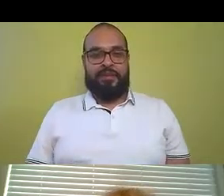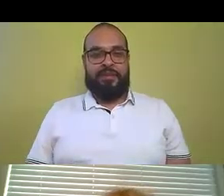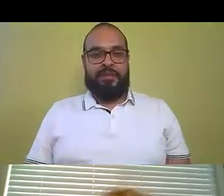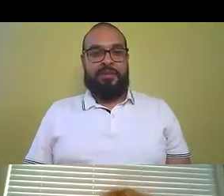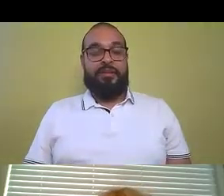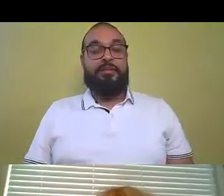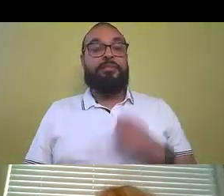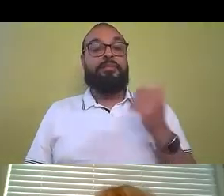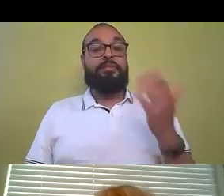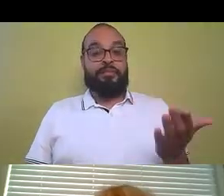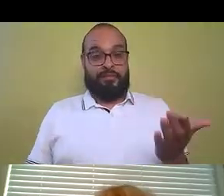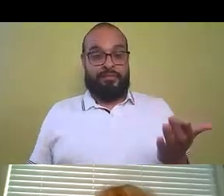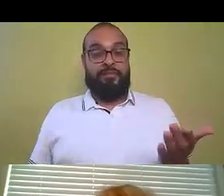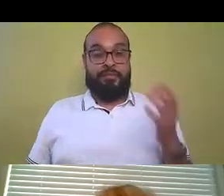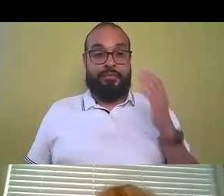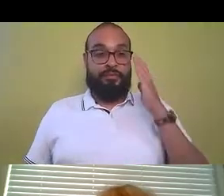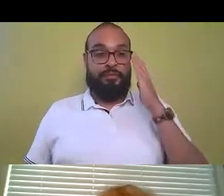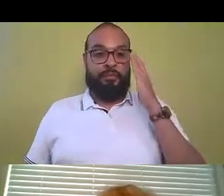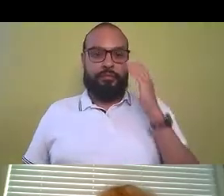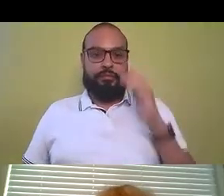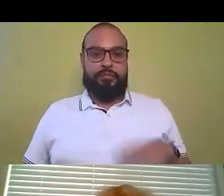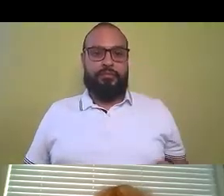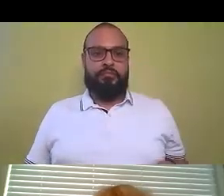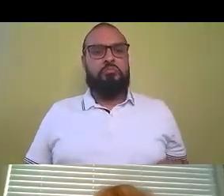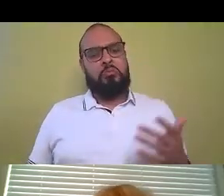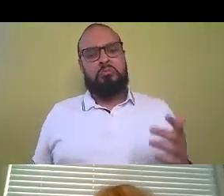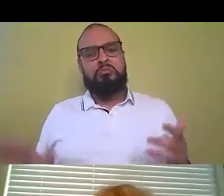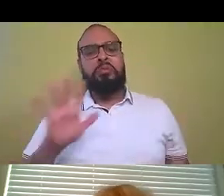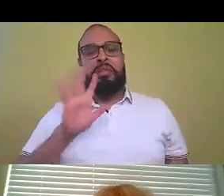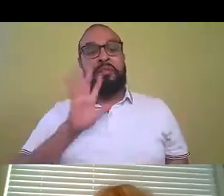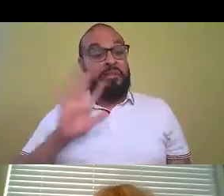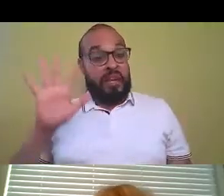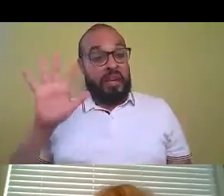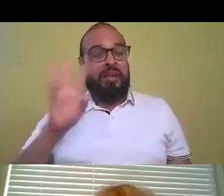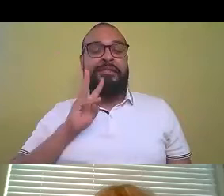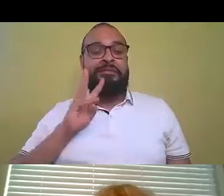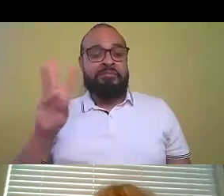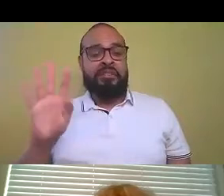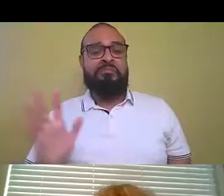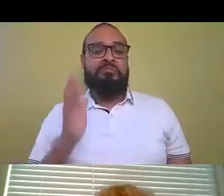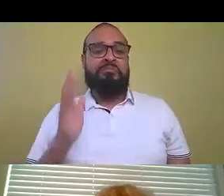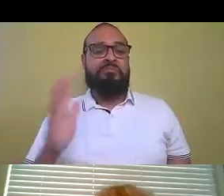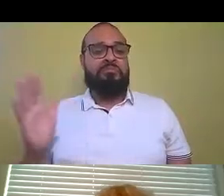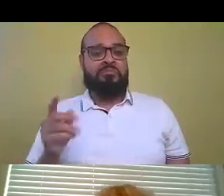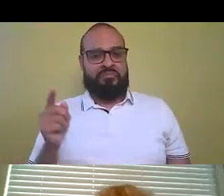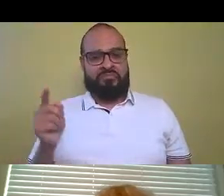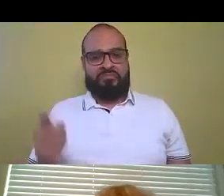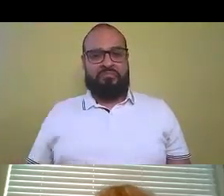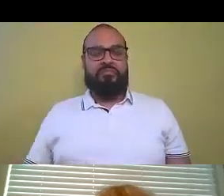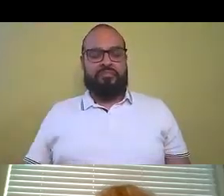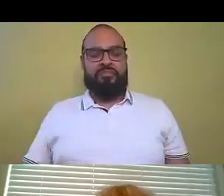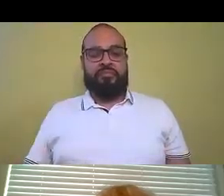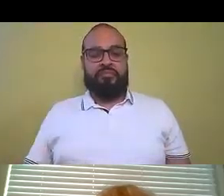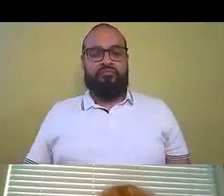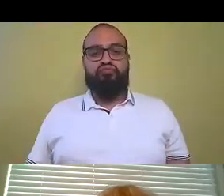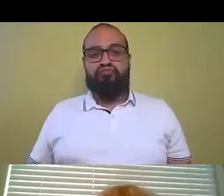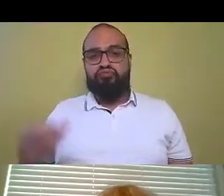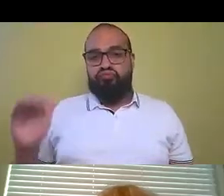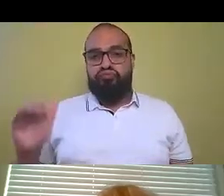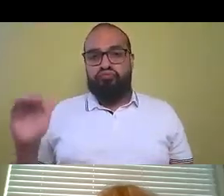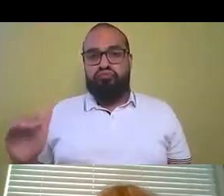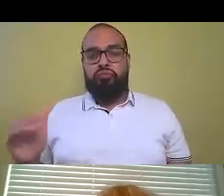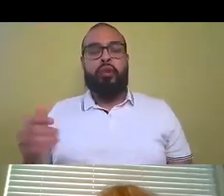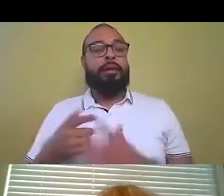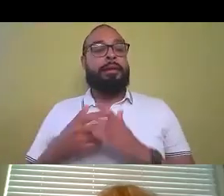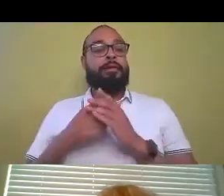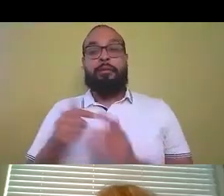We believe that by about 5 years old, between 5 and 6 year old, our little ones are starting to